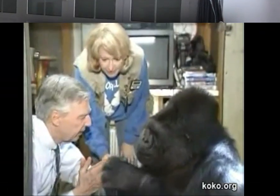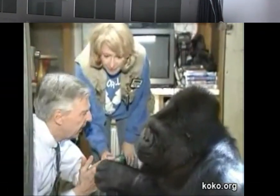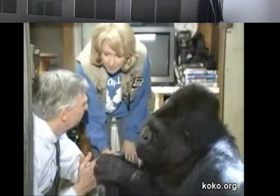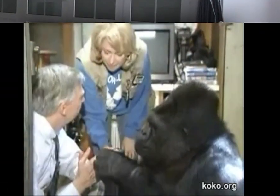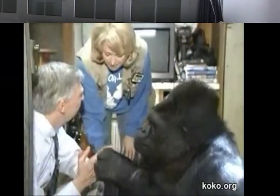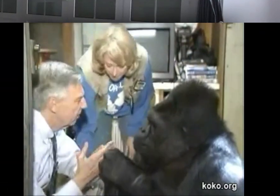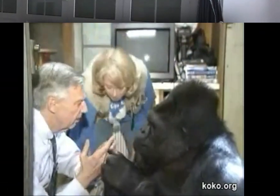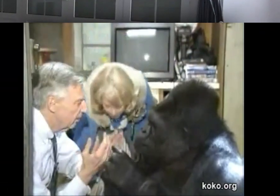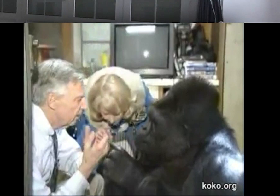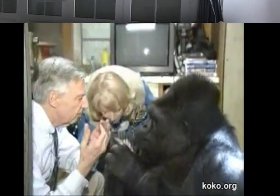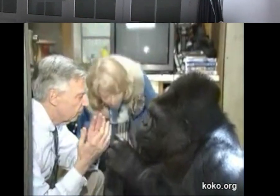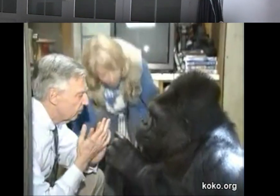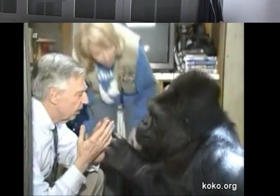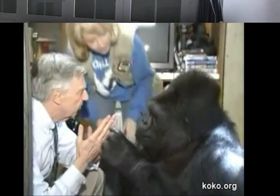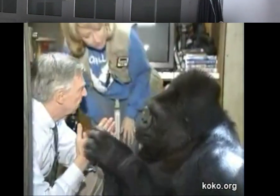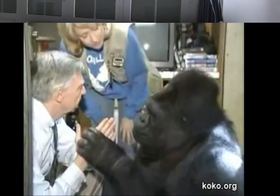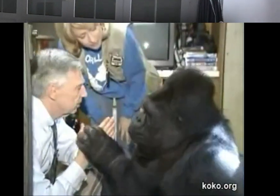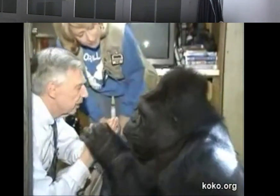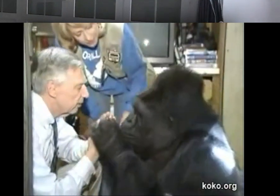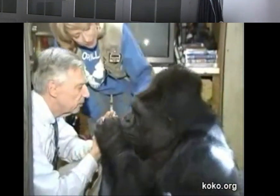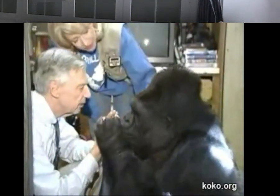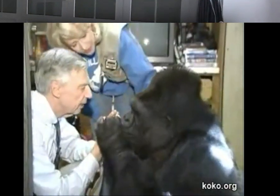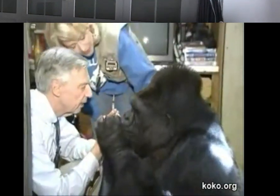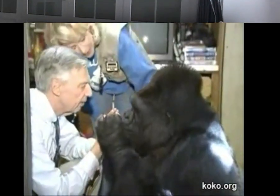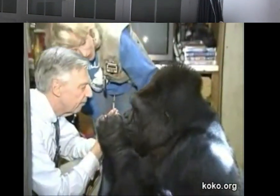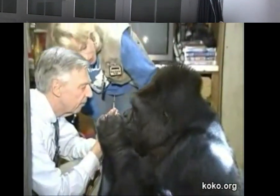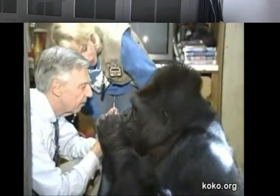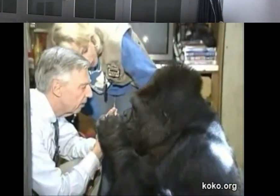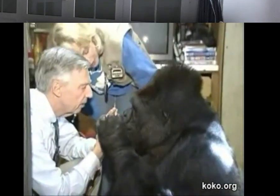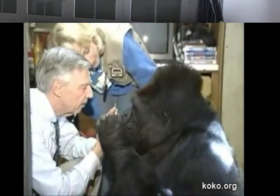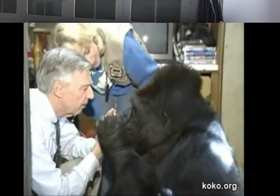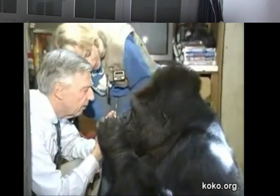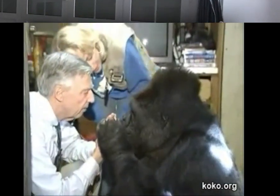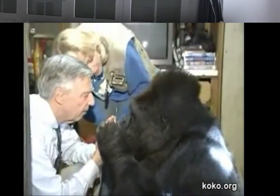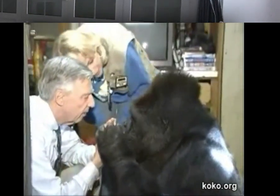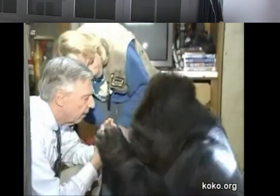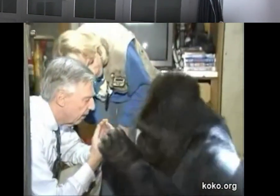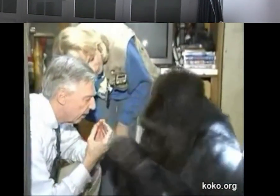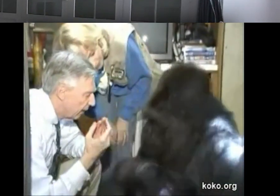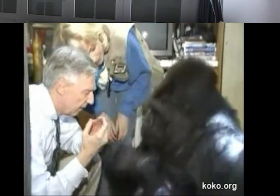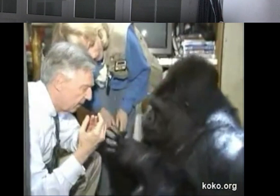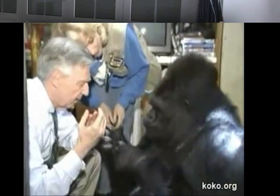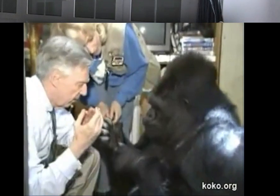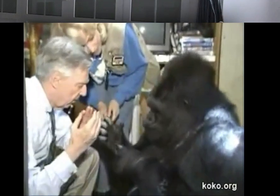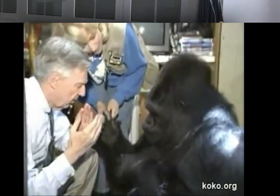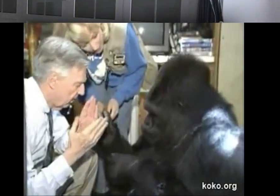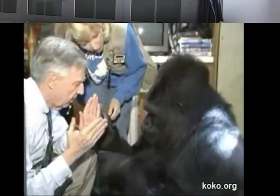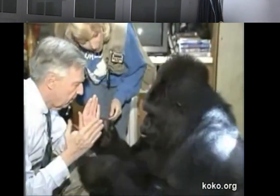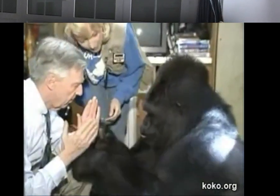say love? Oh. For sign language. Oh, how do he's you so gentle. Love? Can you show him how to say love? How do you say